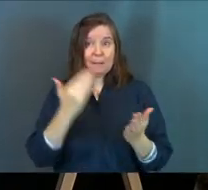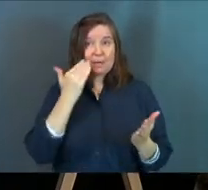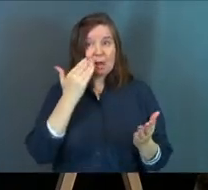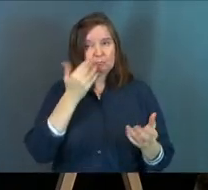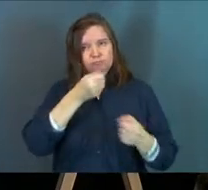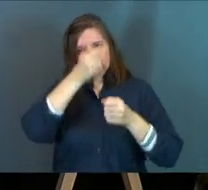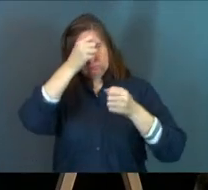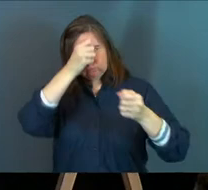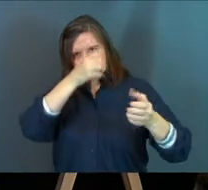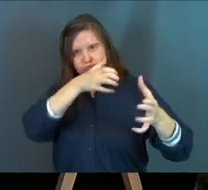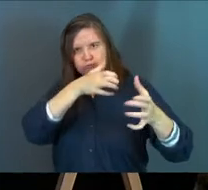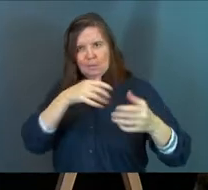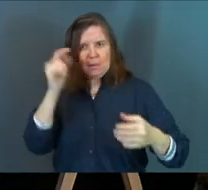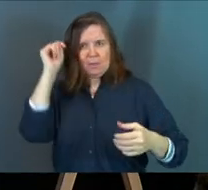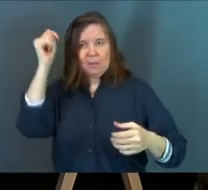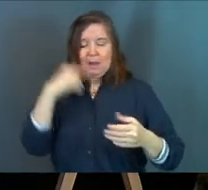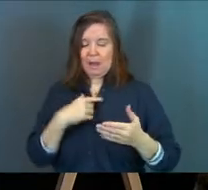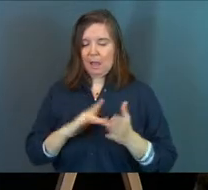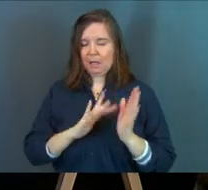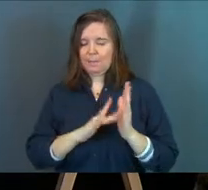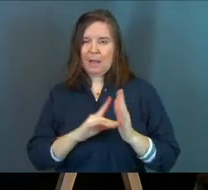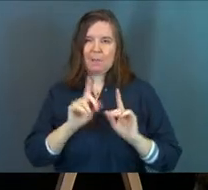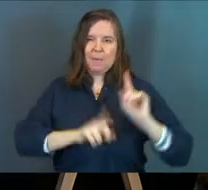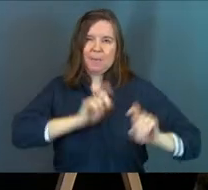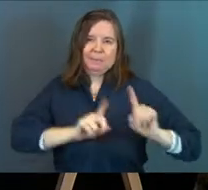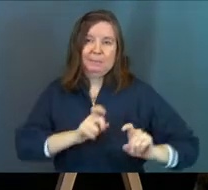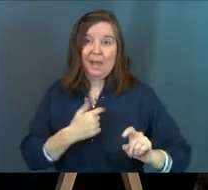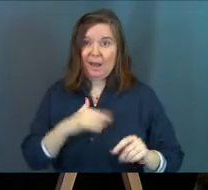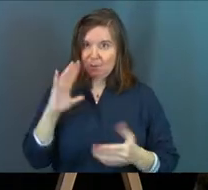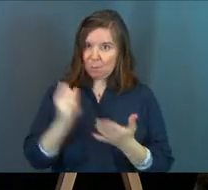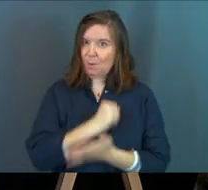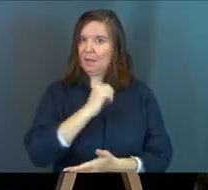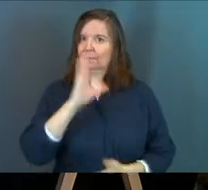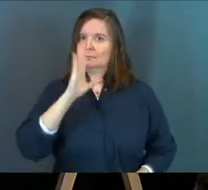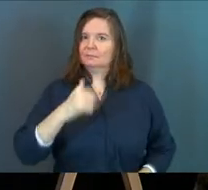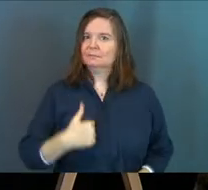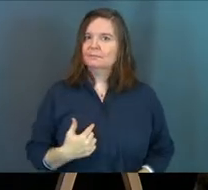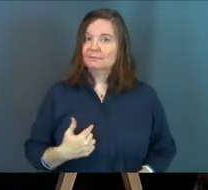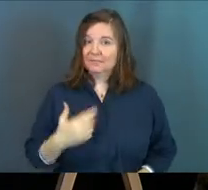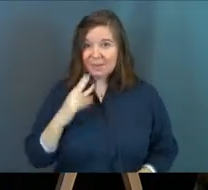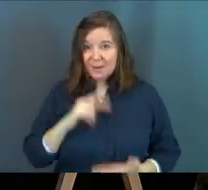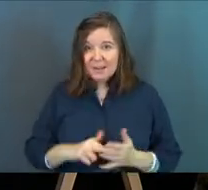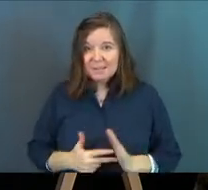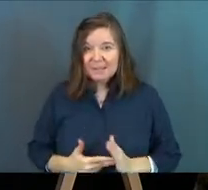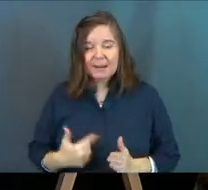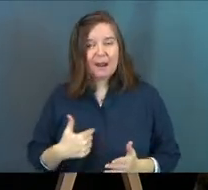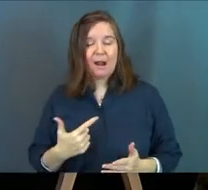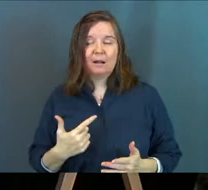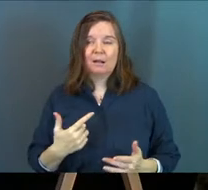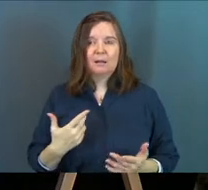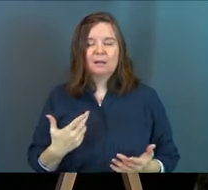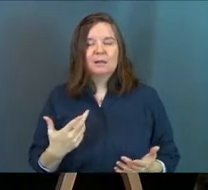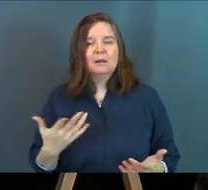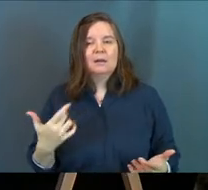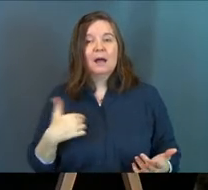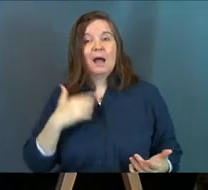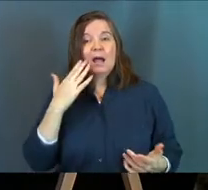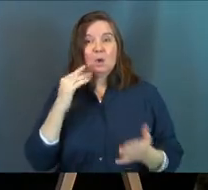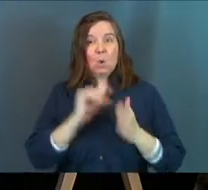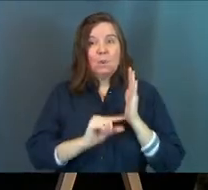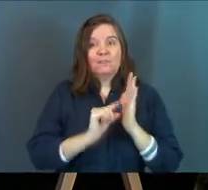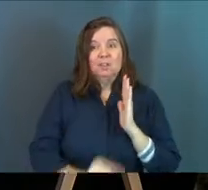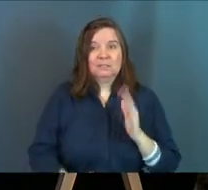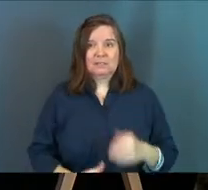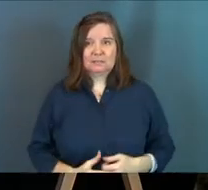and about my theology. And I can Bible quiz you to death and I'll win. You know what I mean? And I will go, I know the